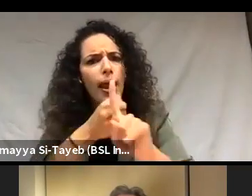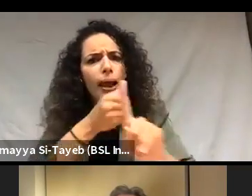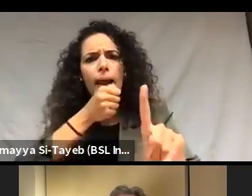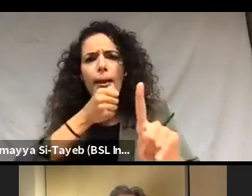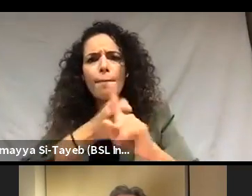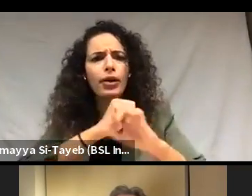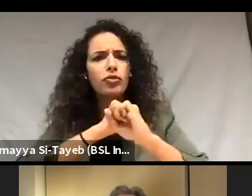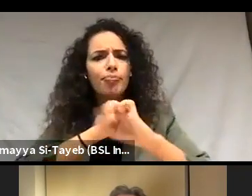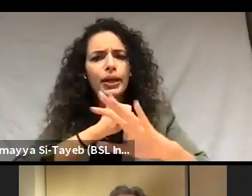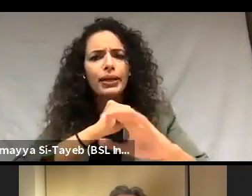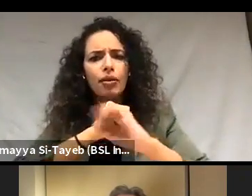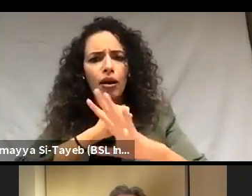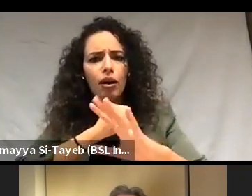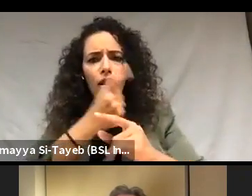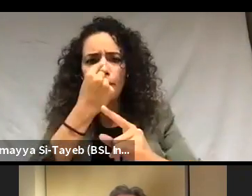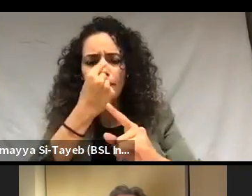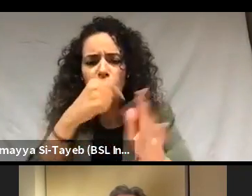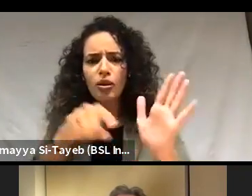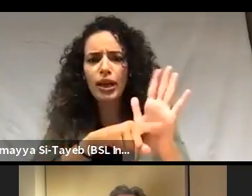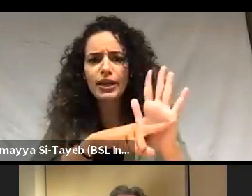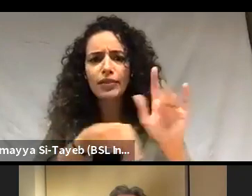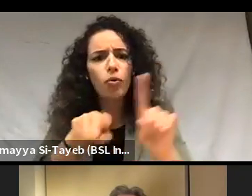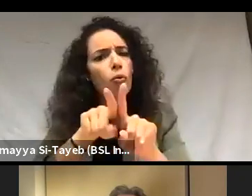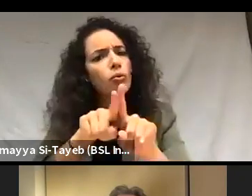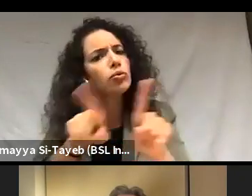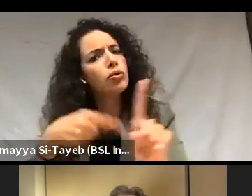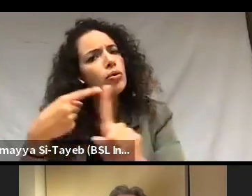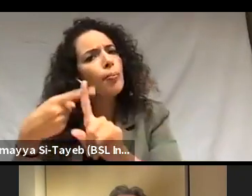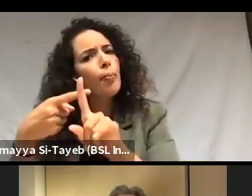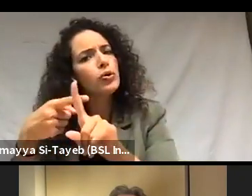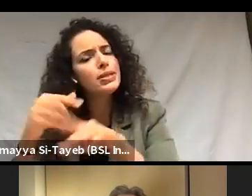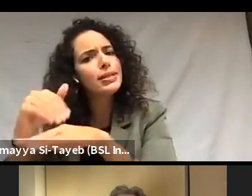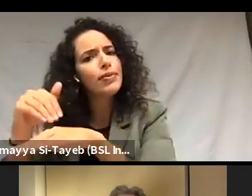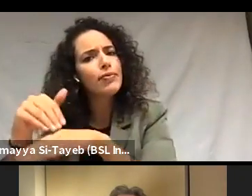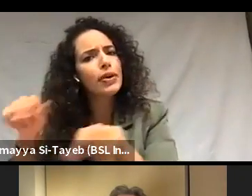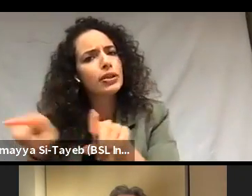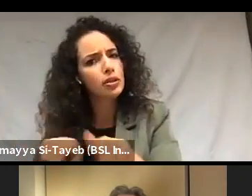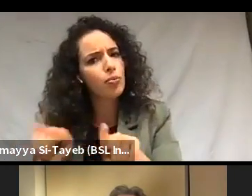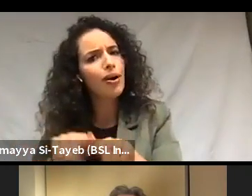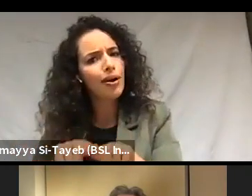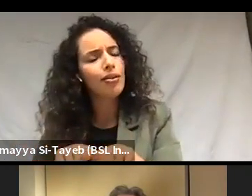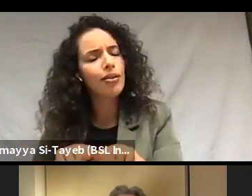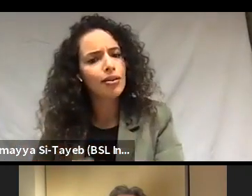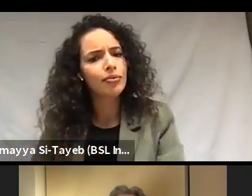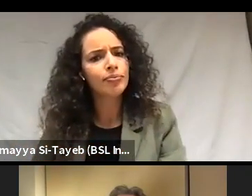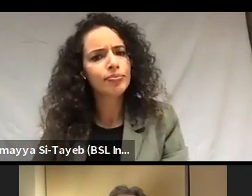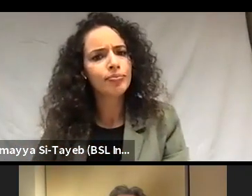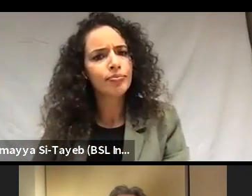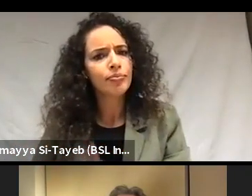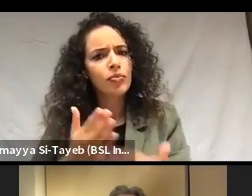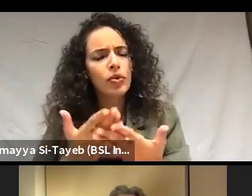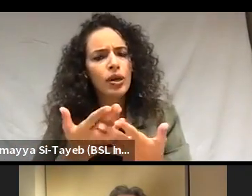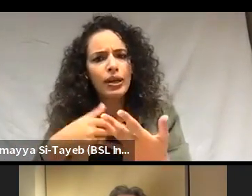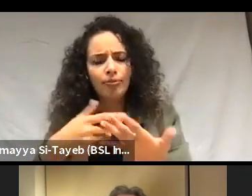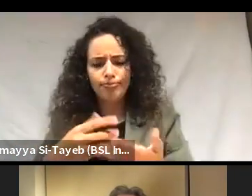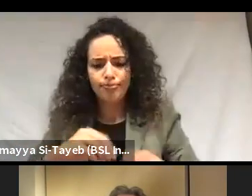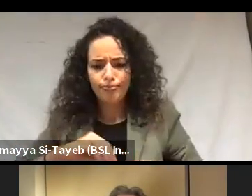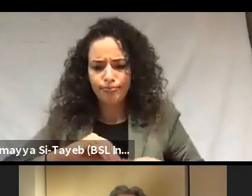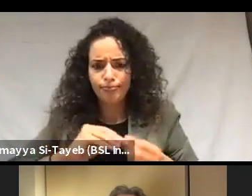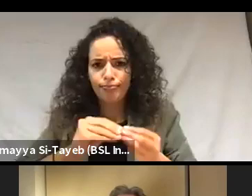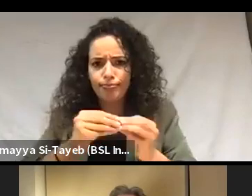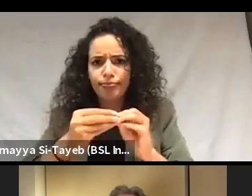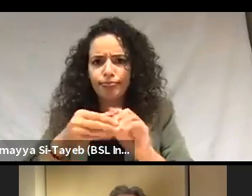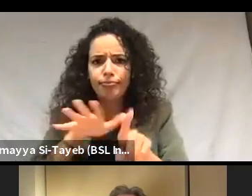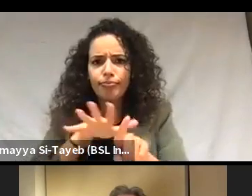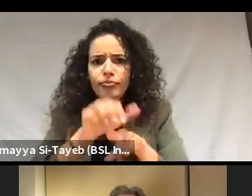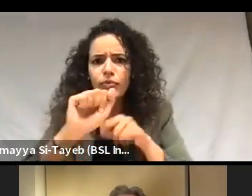and potential negative and positive impacts, I think. But I think sort of a culture has been developed around terrorism, the